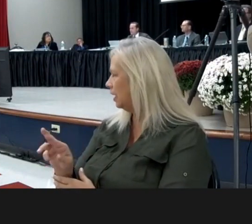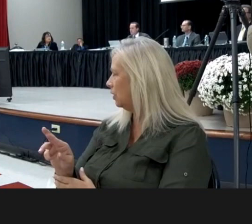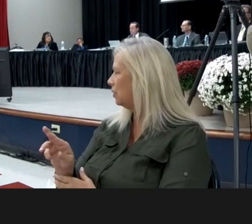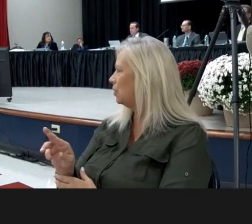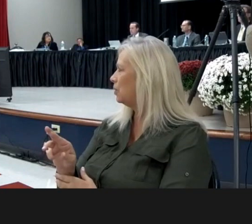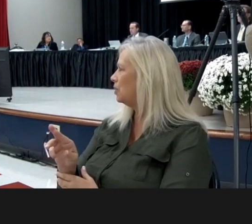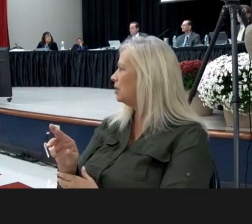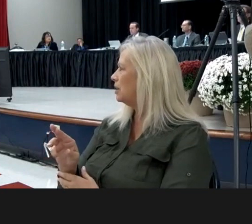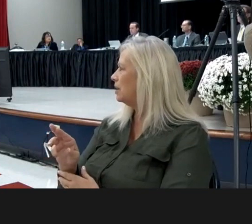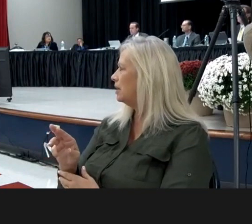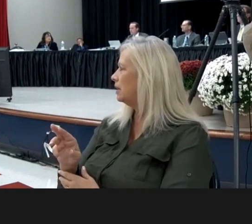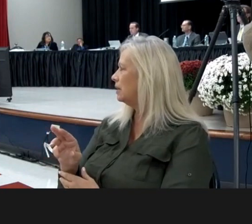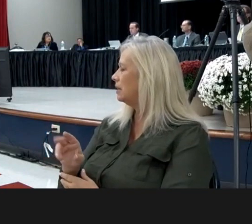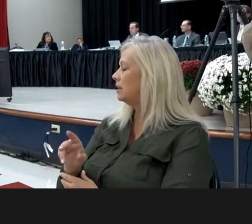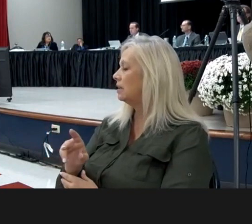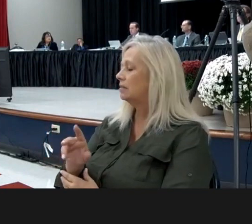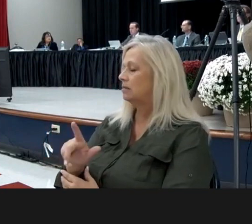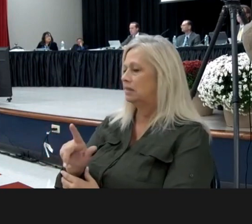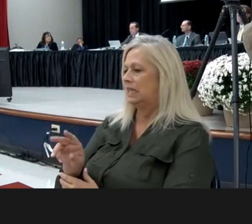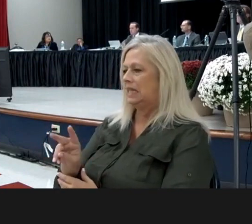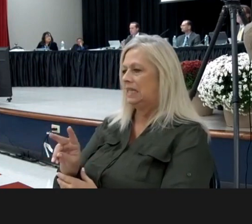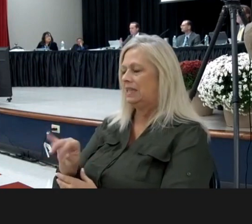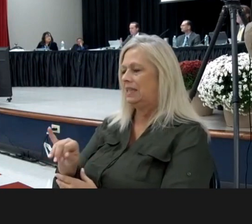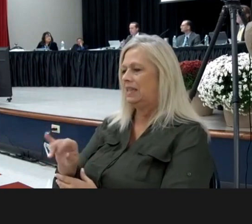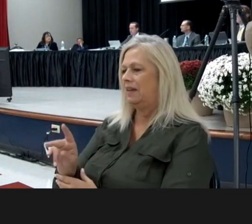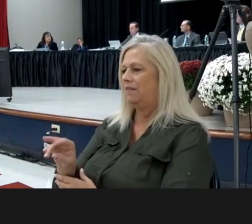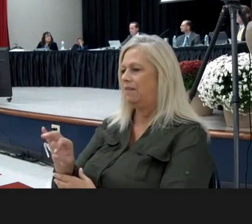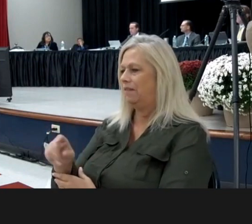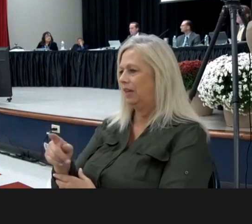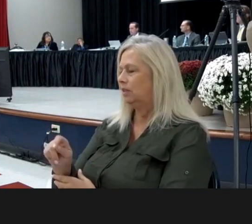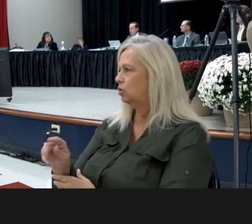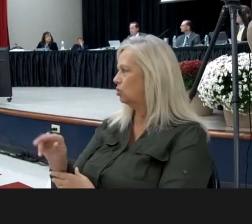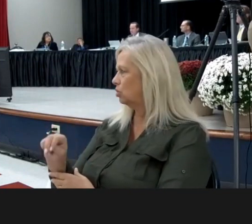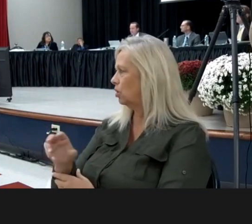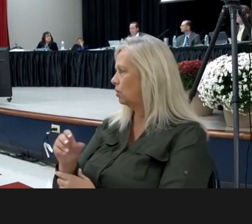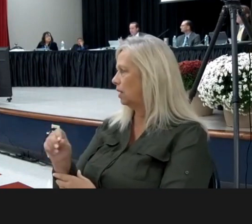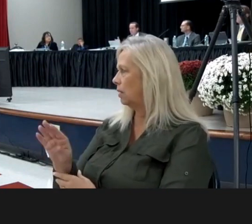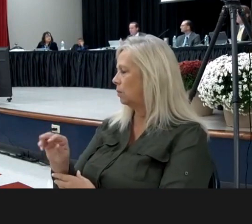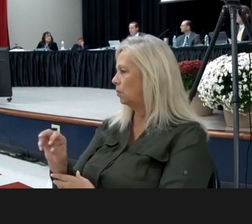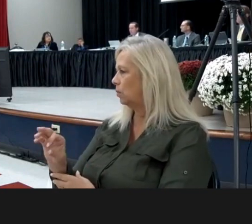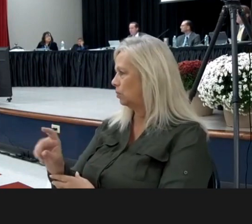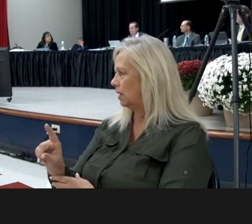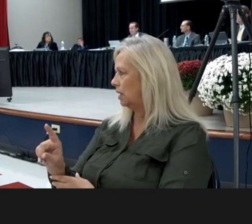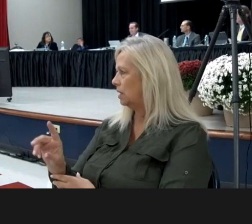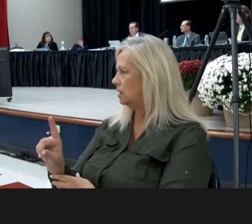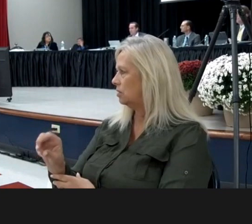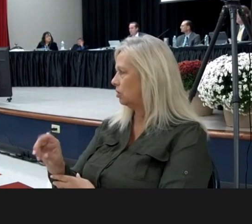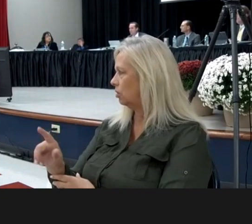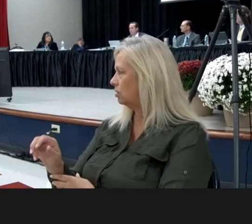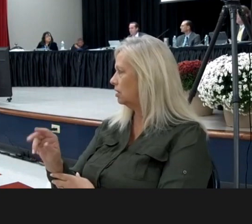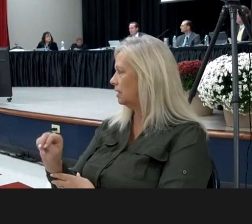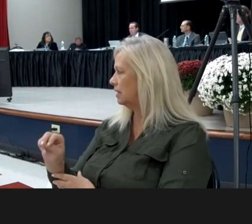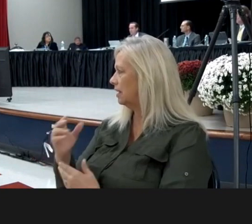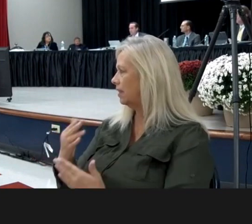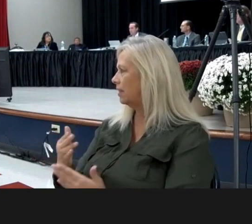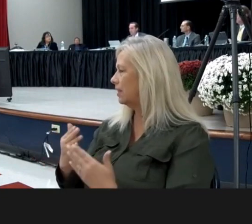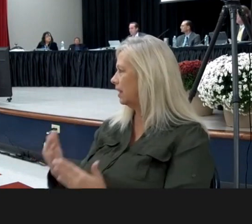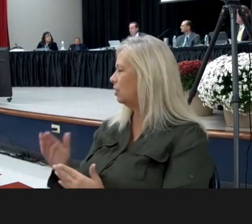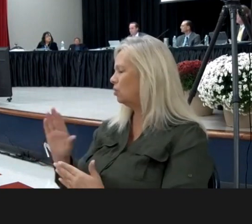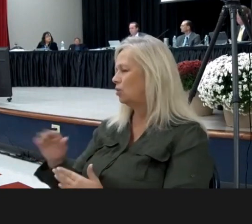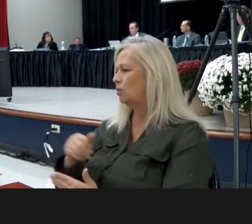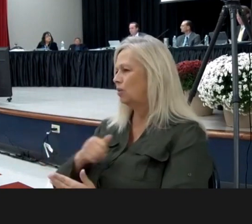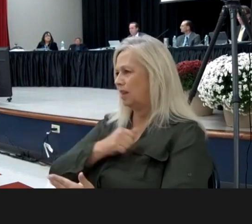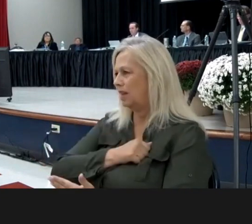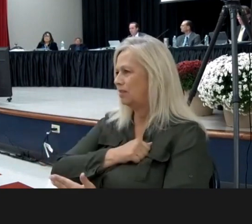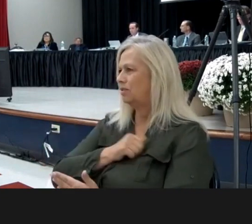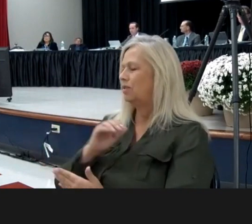President Livingstone, and Brett Dalton, and similarly as I appreciate your comments about the can-do attitude of our city